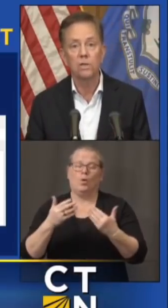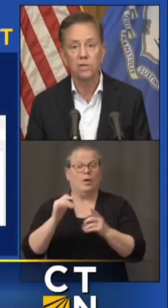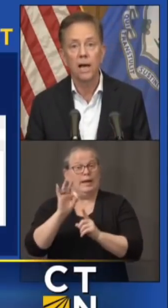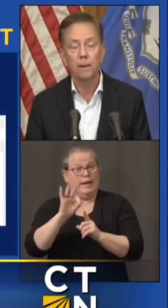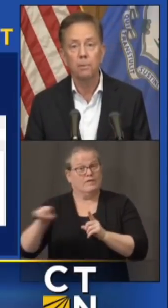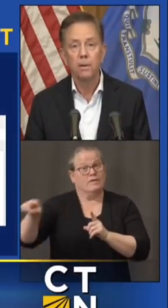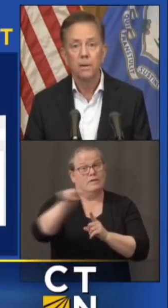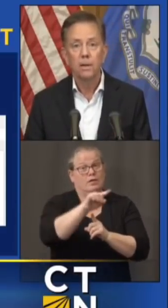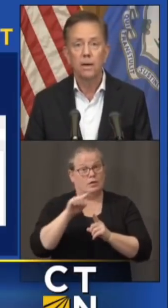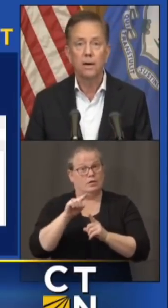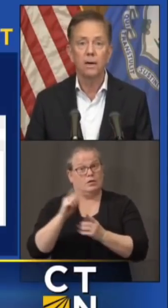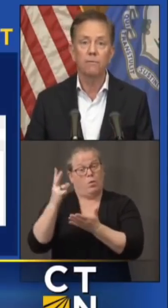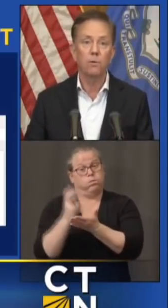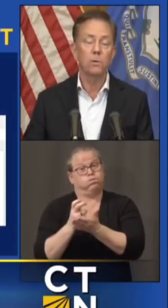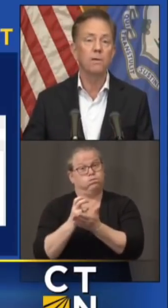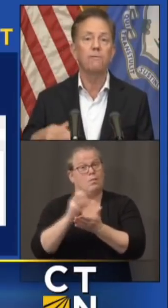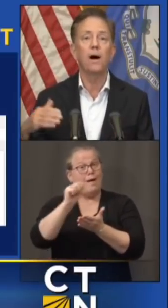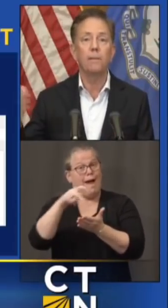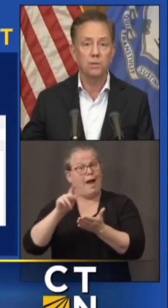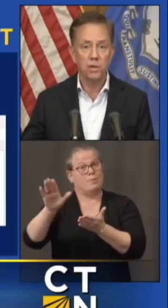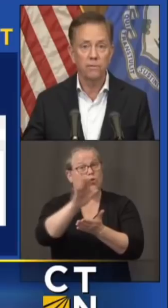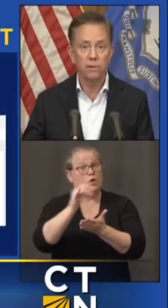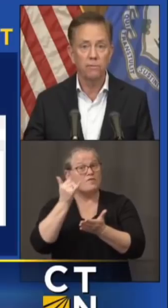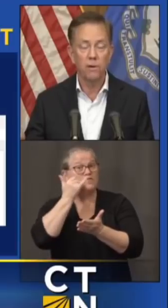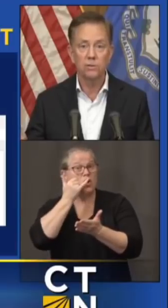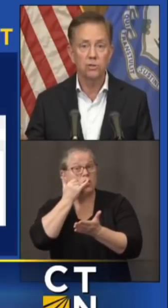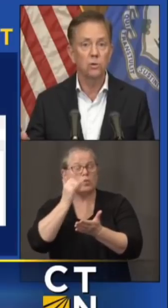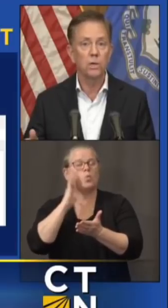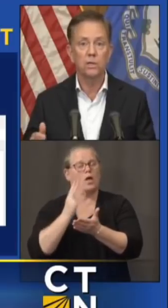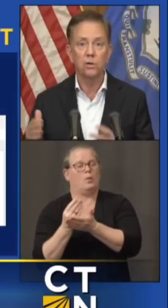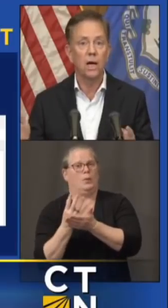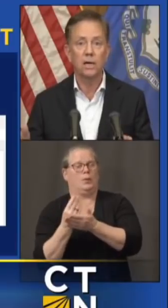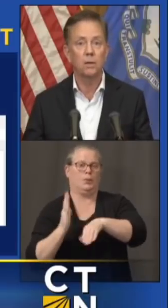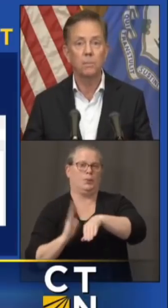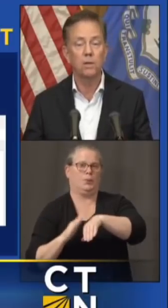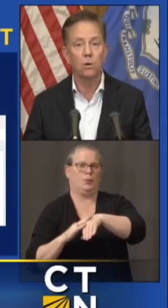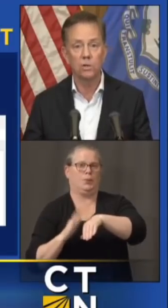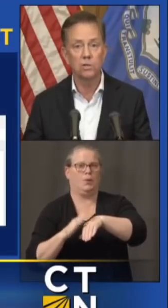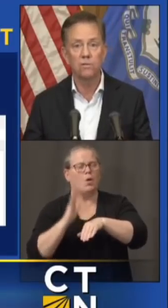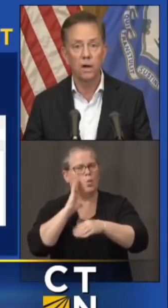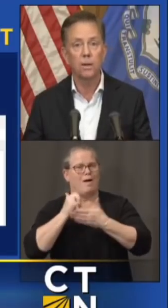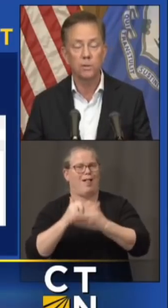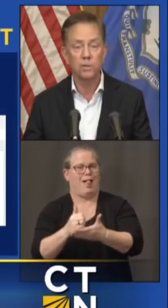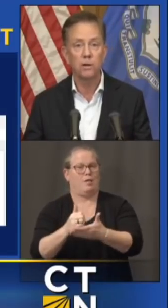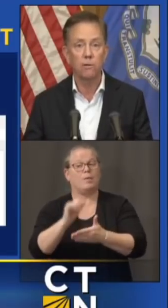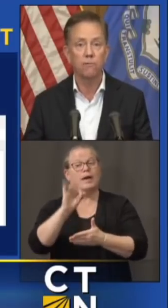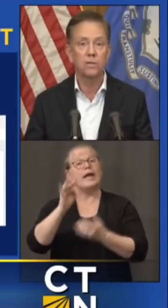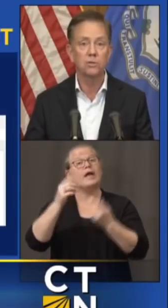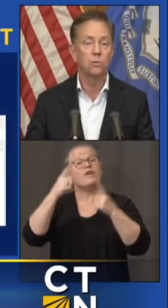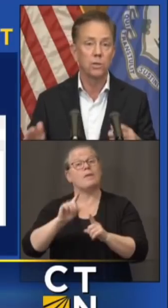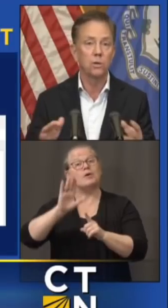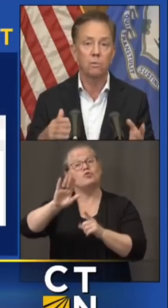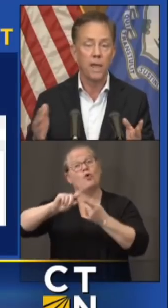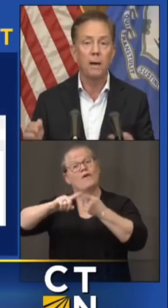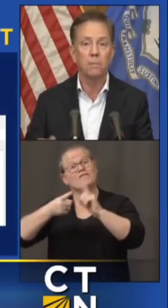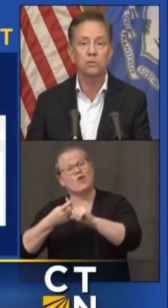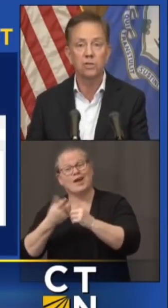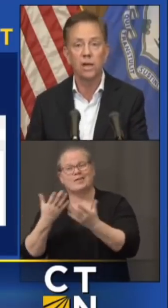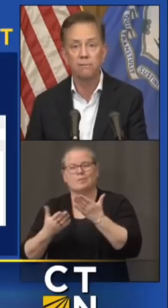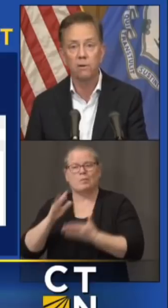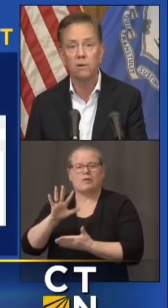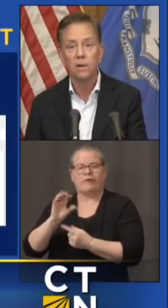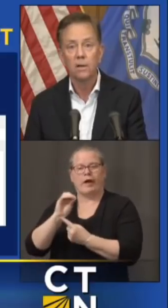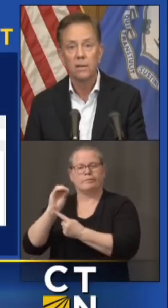download this app. If only 5% of your friends do it, you're not going to be noticed. If 90% of your friends do it, you're that